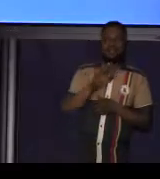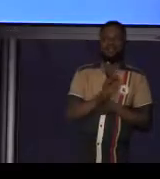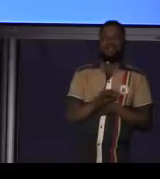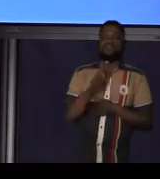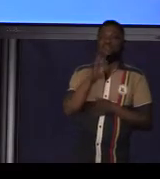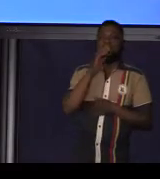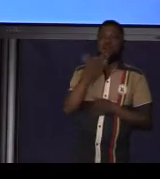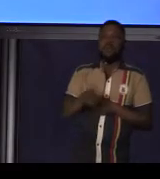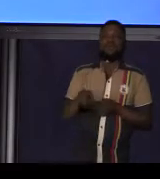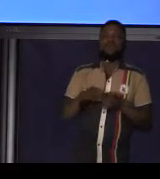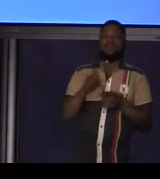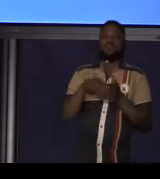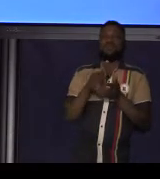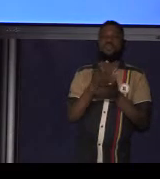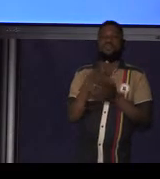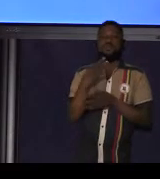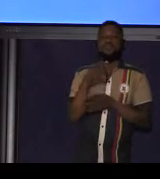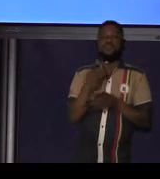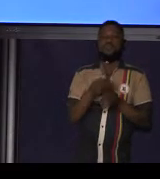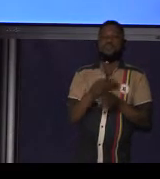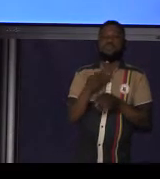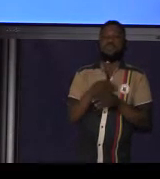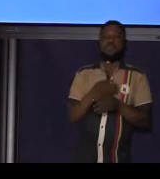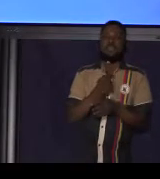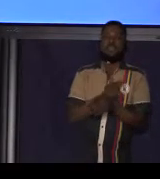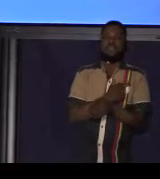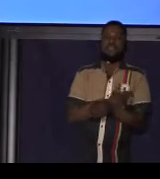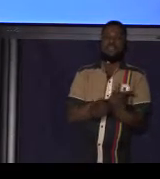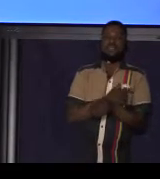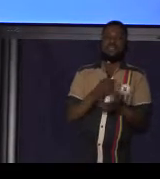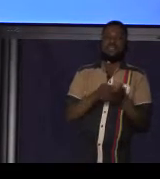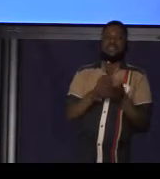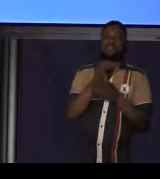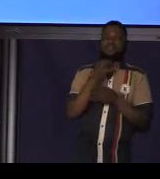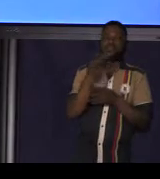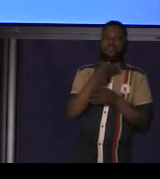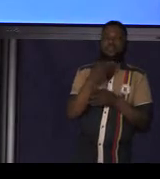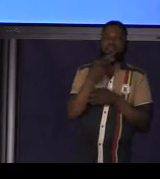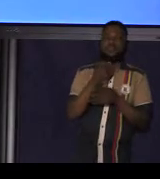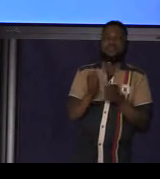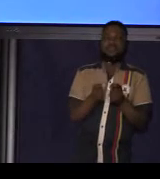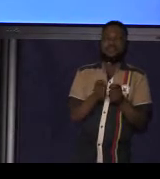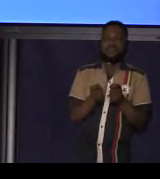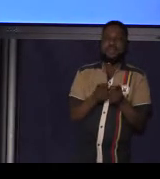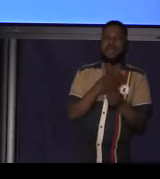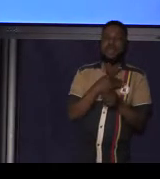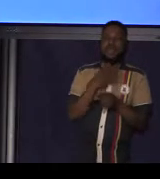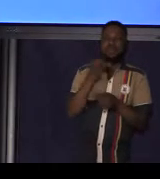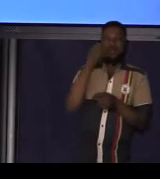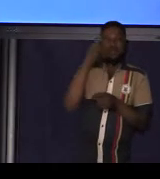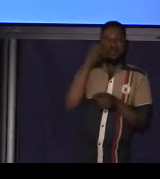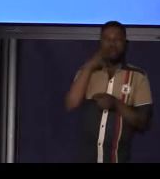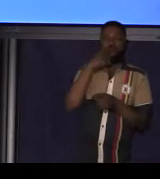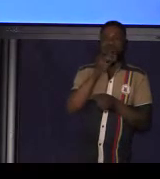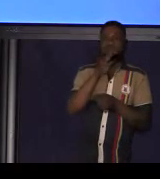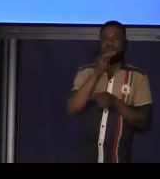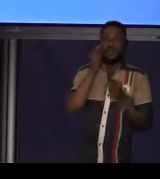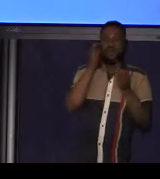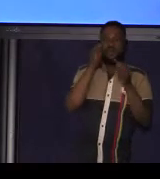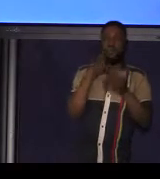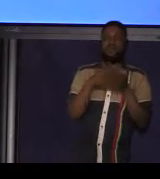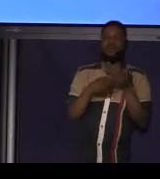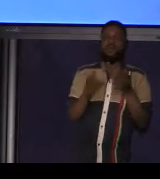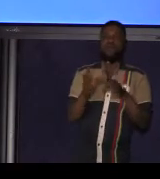Hello children, you are welcome to this segment of the mathematics lesson. It is Thursday teasers, and of course you must